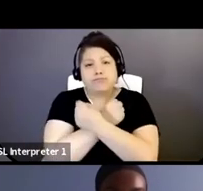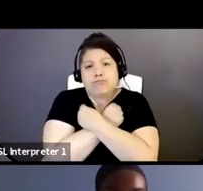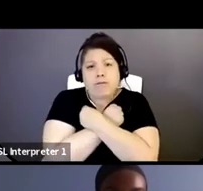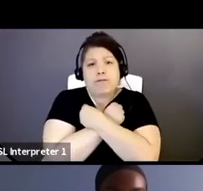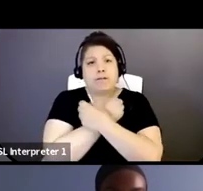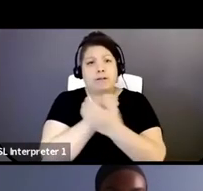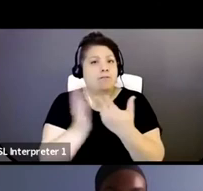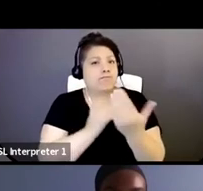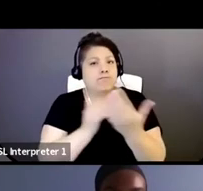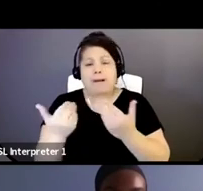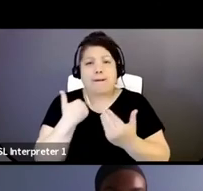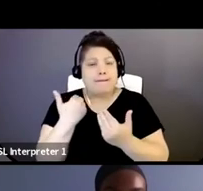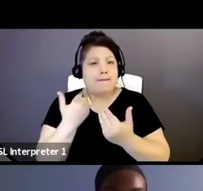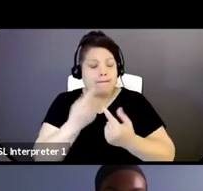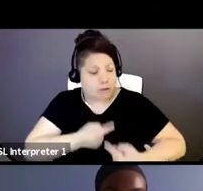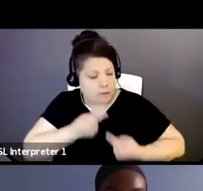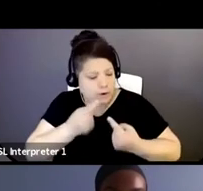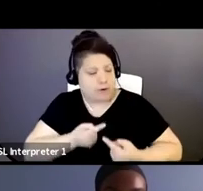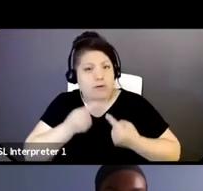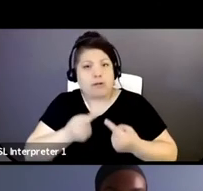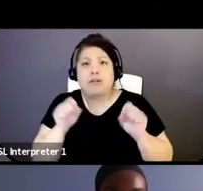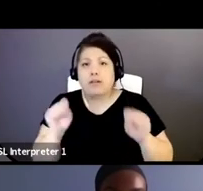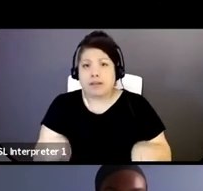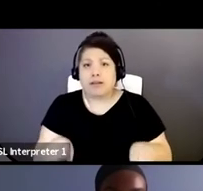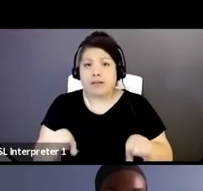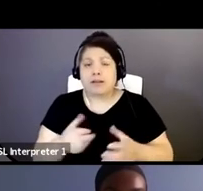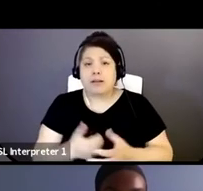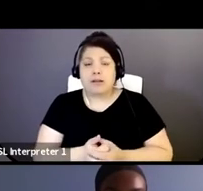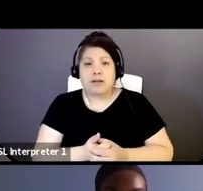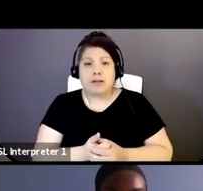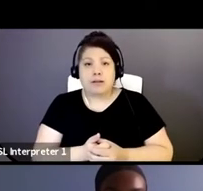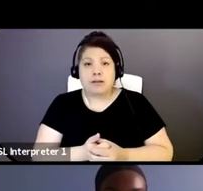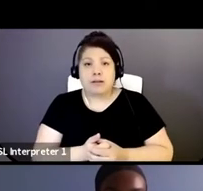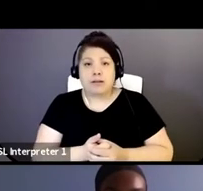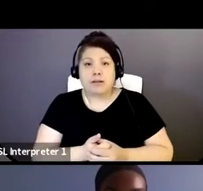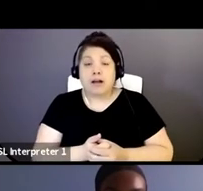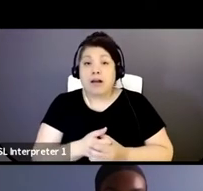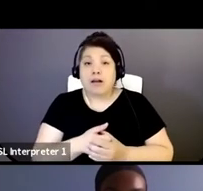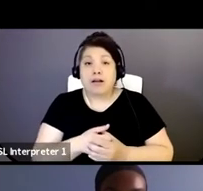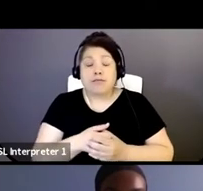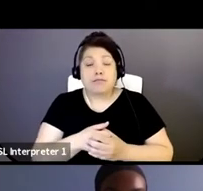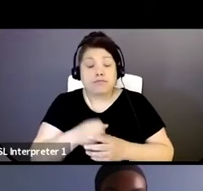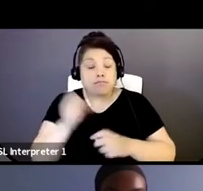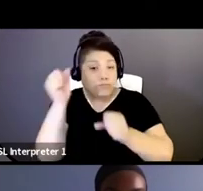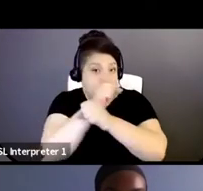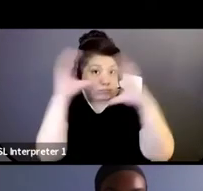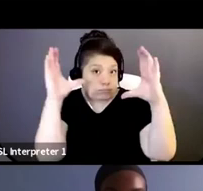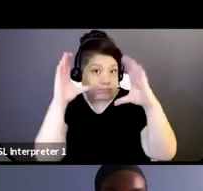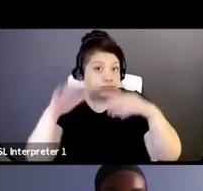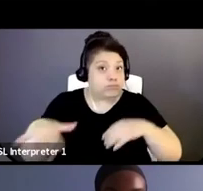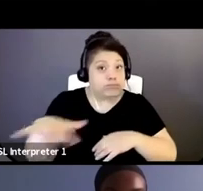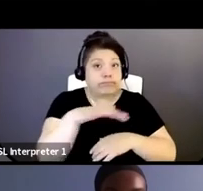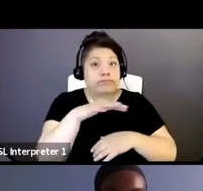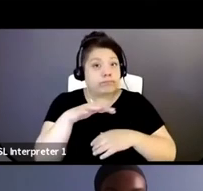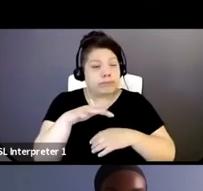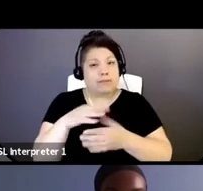It looks like a place where we don't exclude